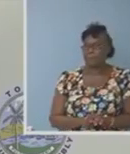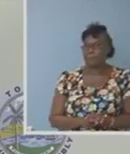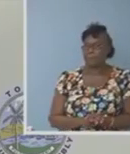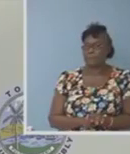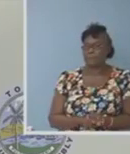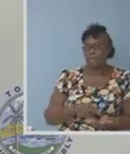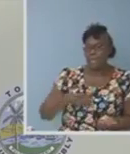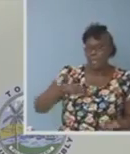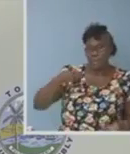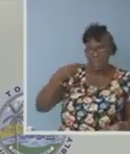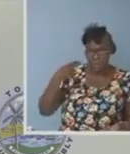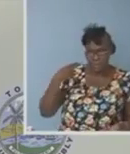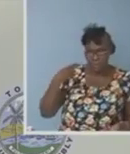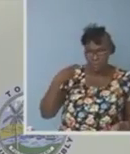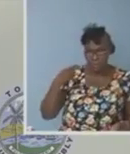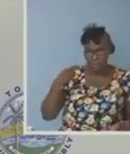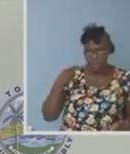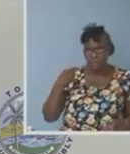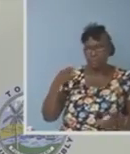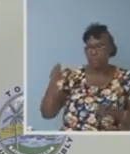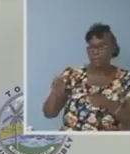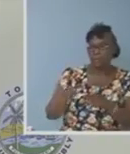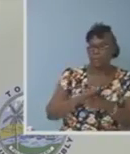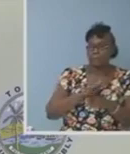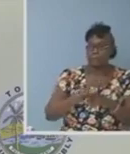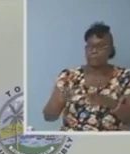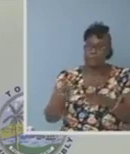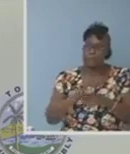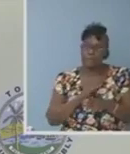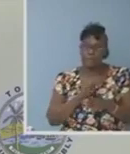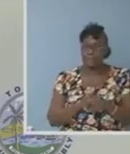hygiene practices, and those have been made,